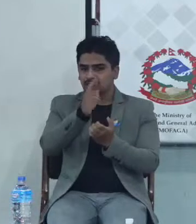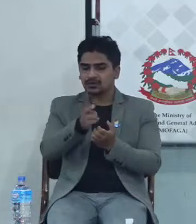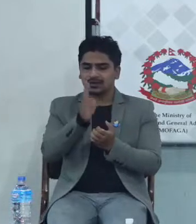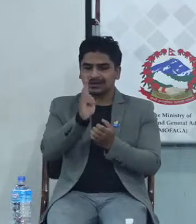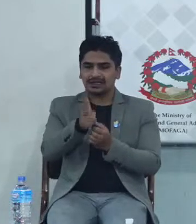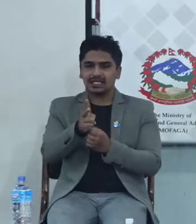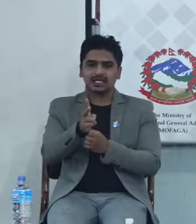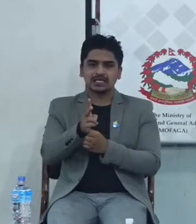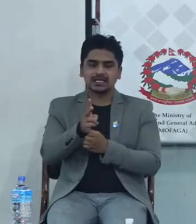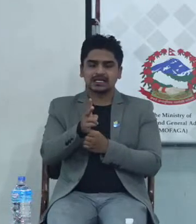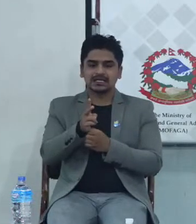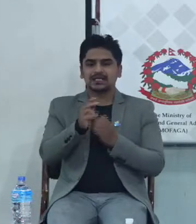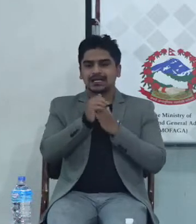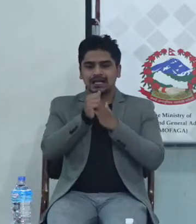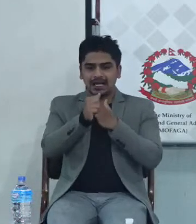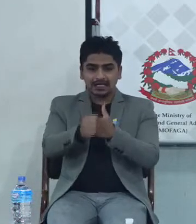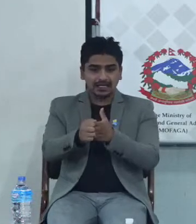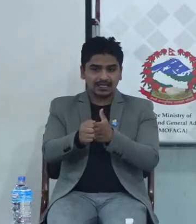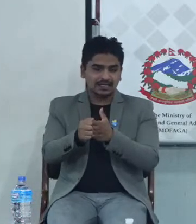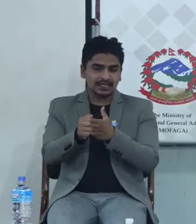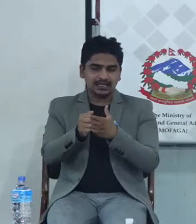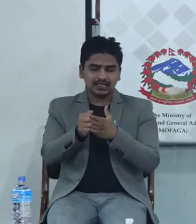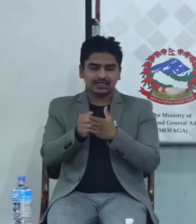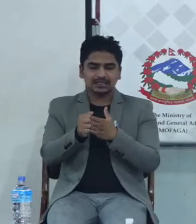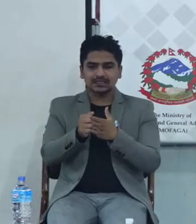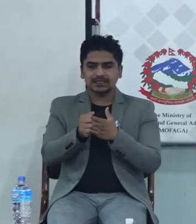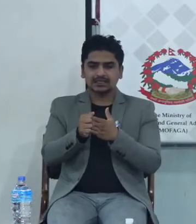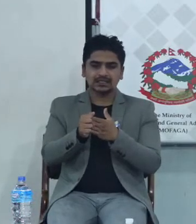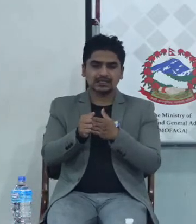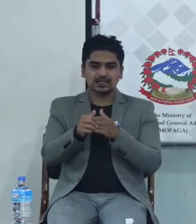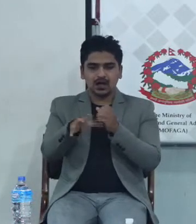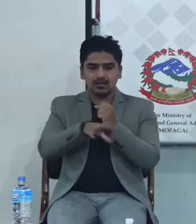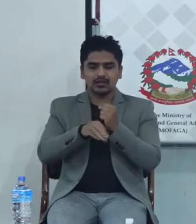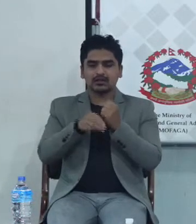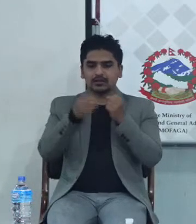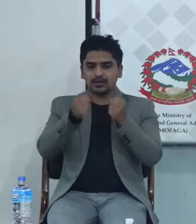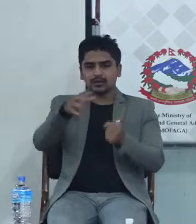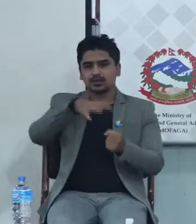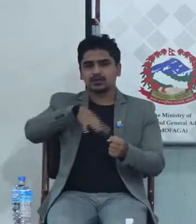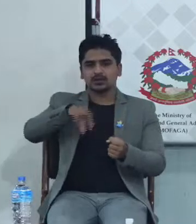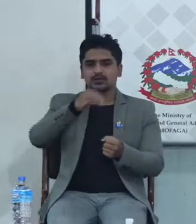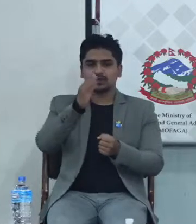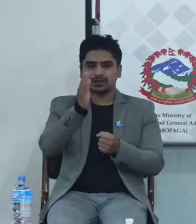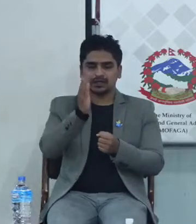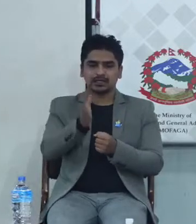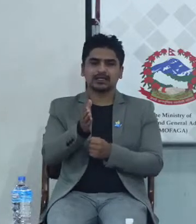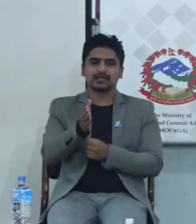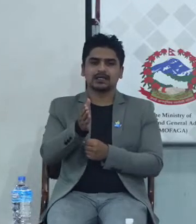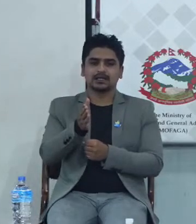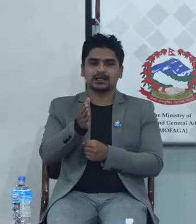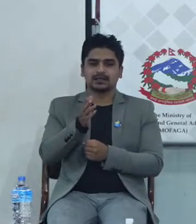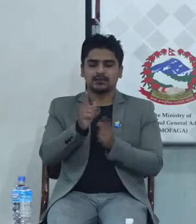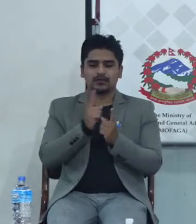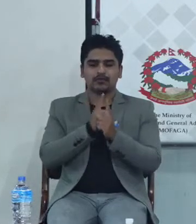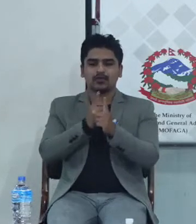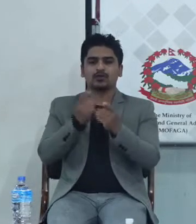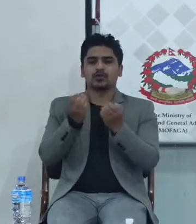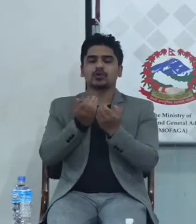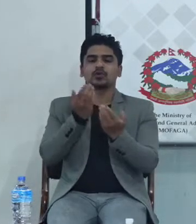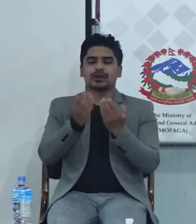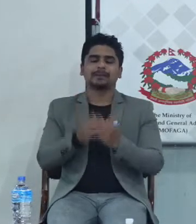So please follow the instructions which I will be giving you. This is a mindfulness practice, and